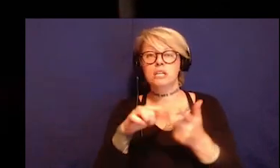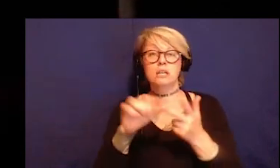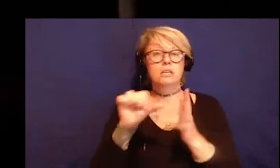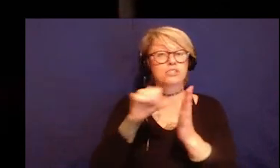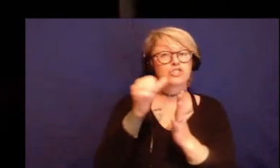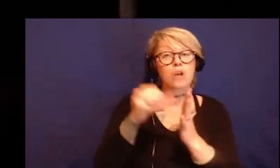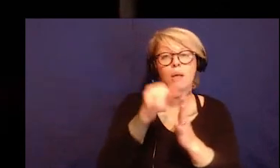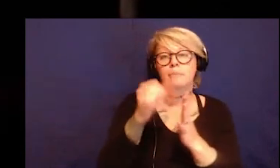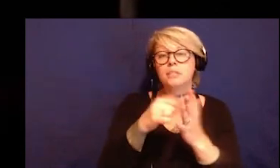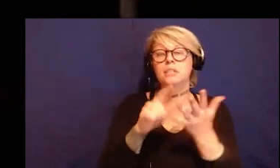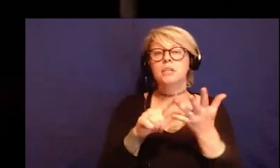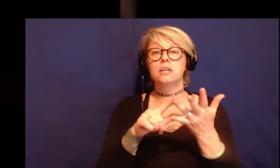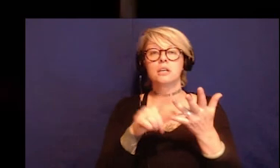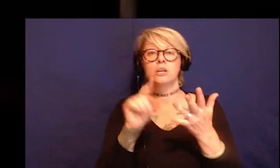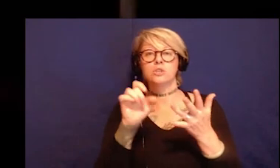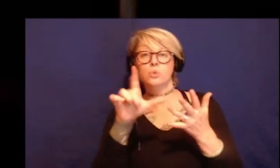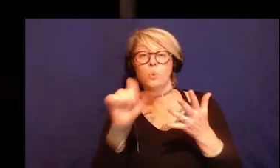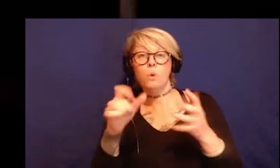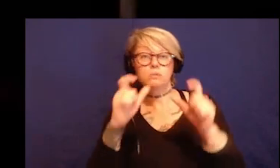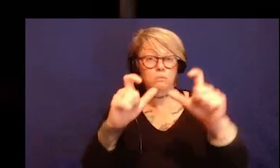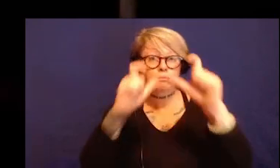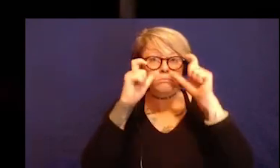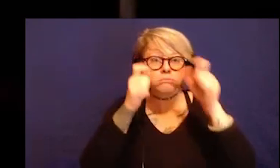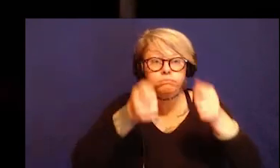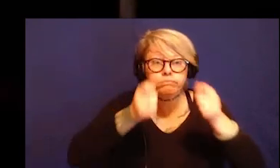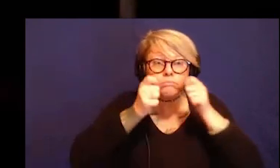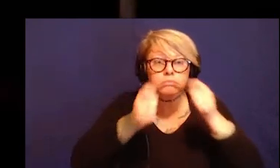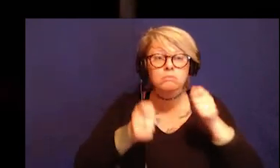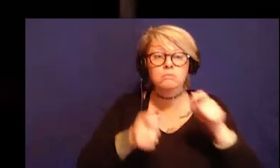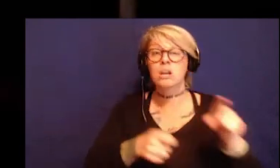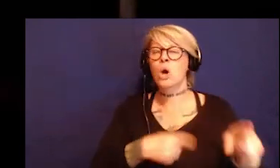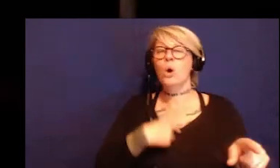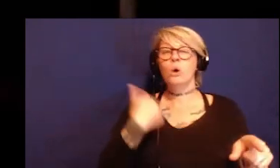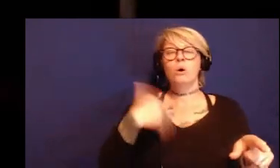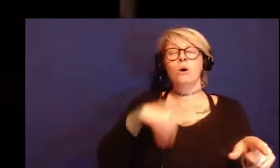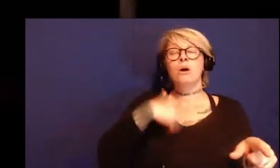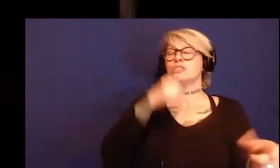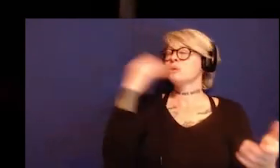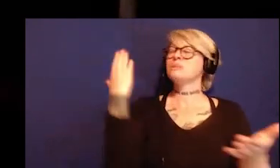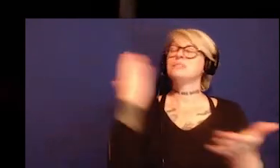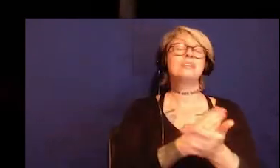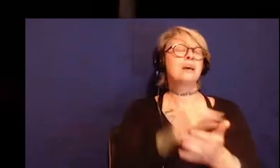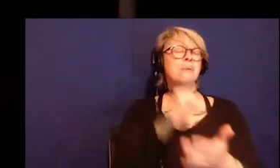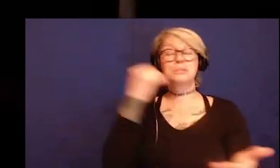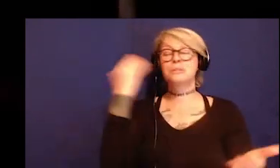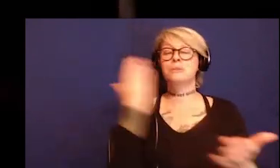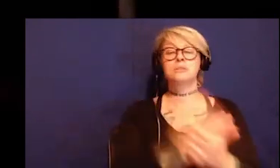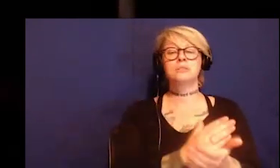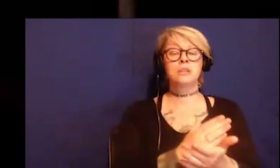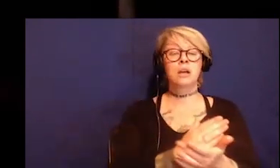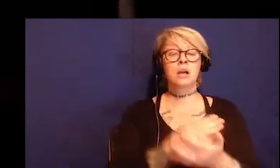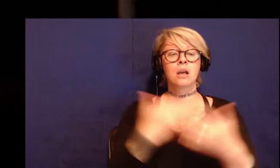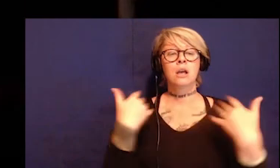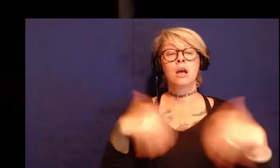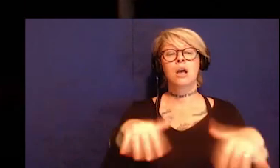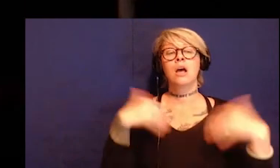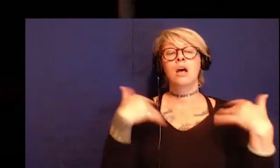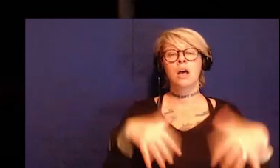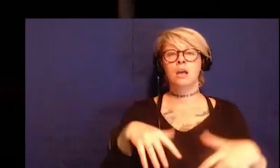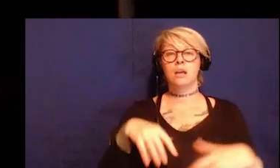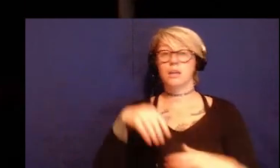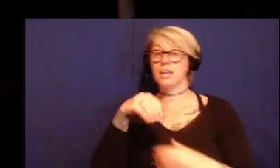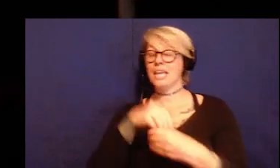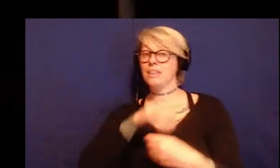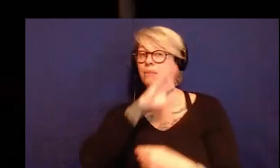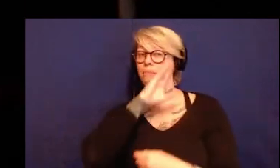glue, and magnification glasses. Don't stop. Don't stop. In the bed, we